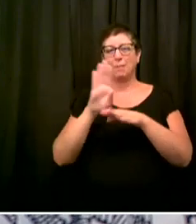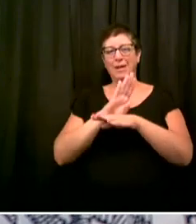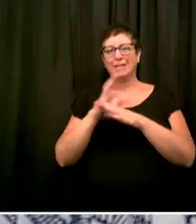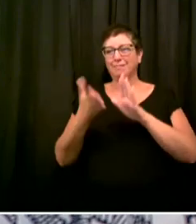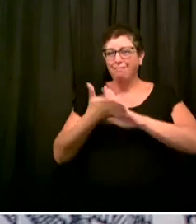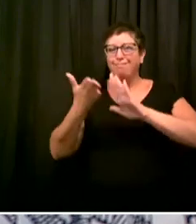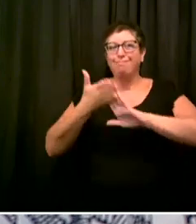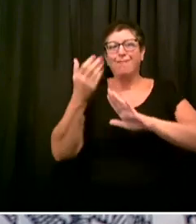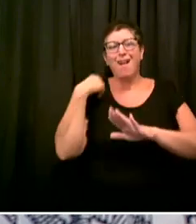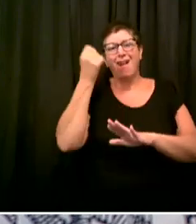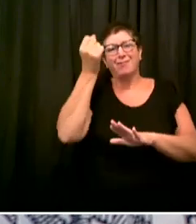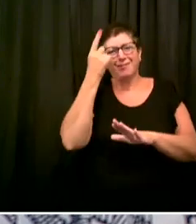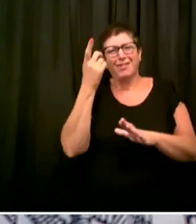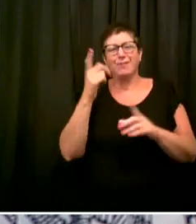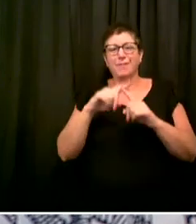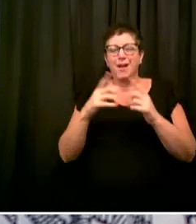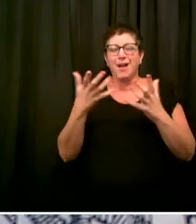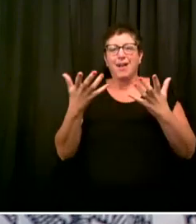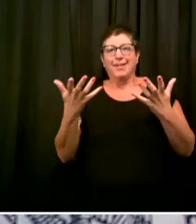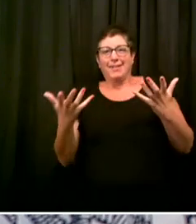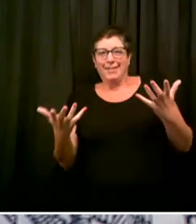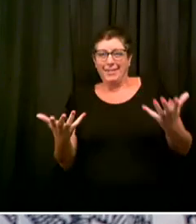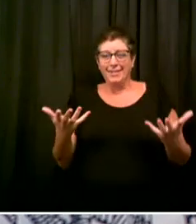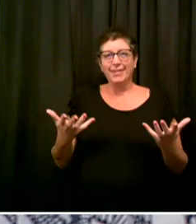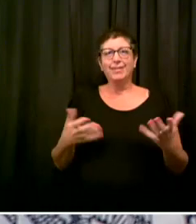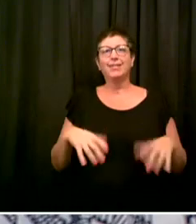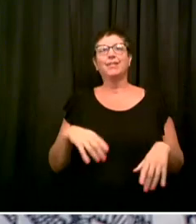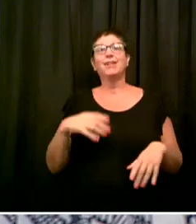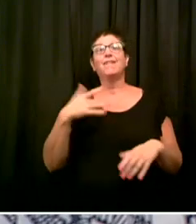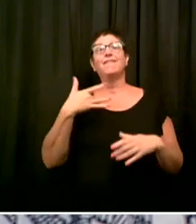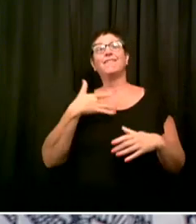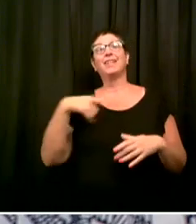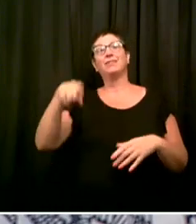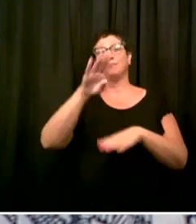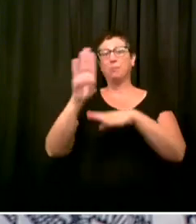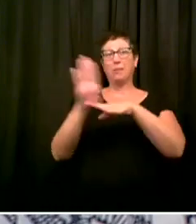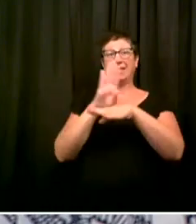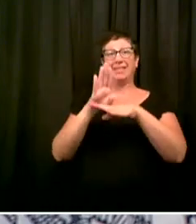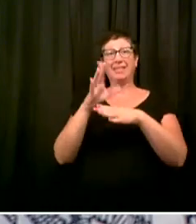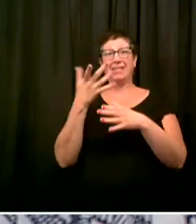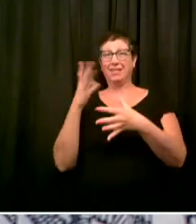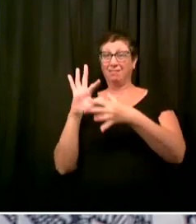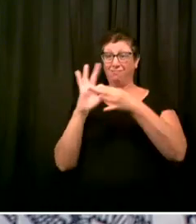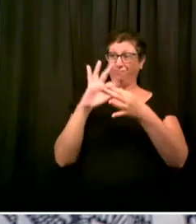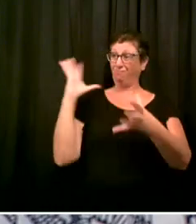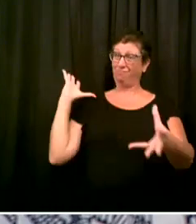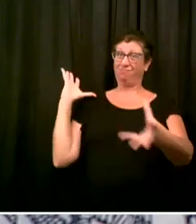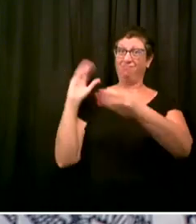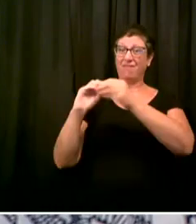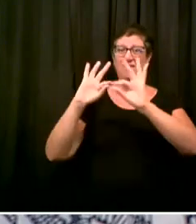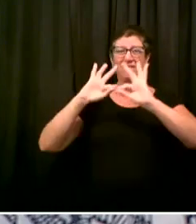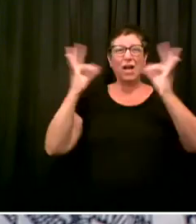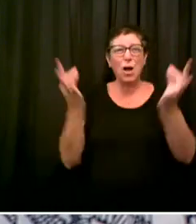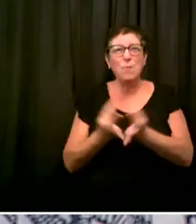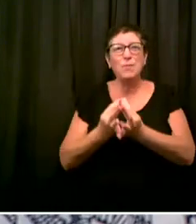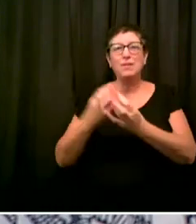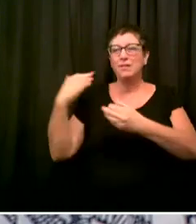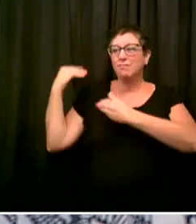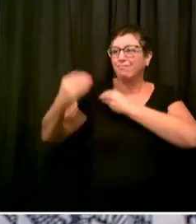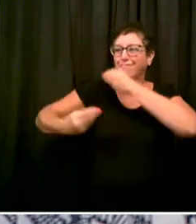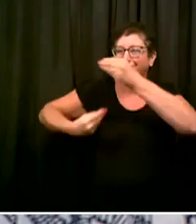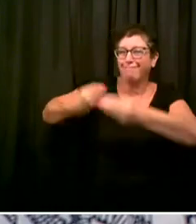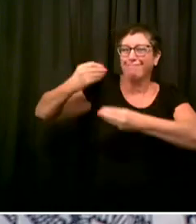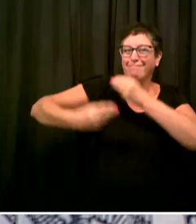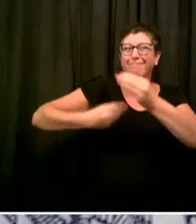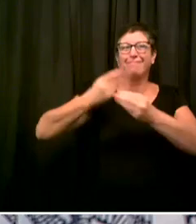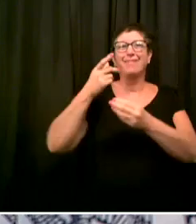these businesses, often family businesses that took immense hard work, are suffering so much right now. That's why, from the very